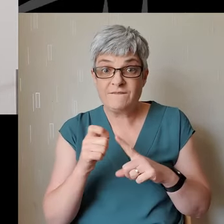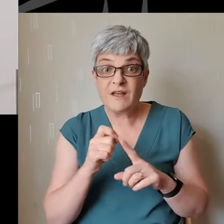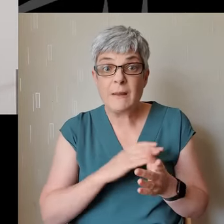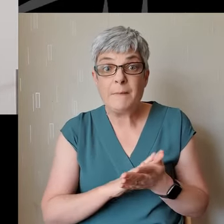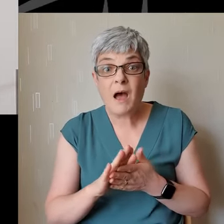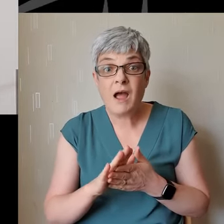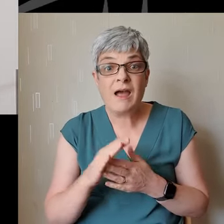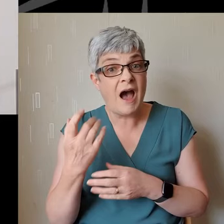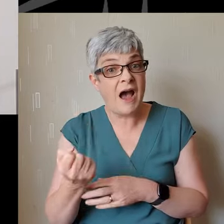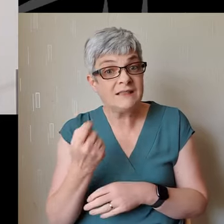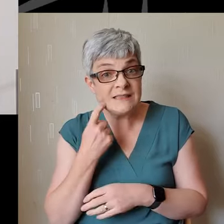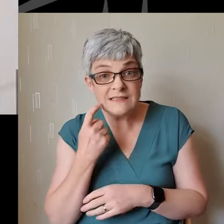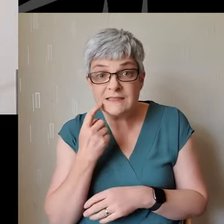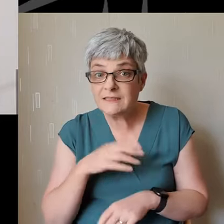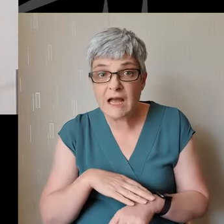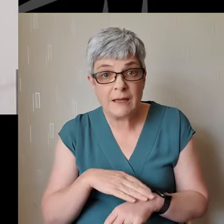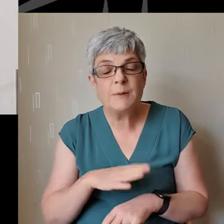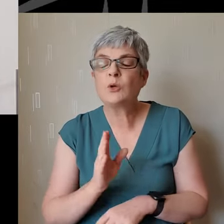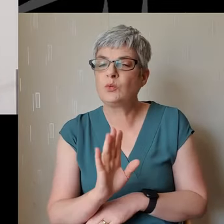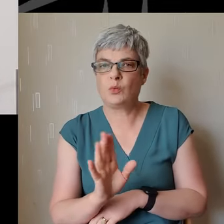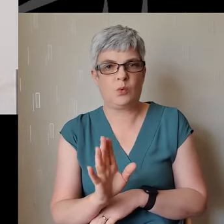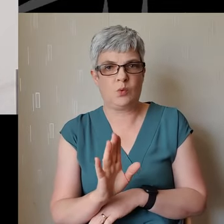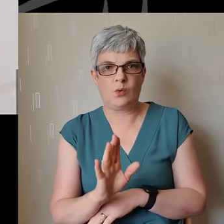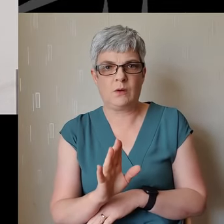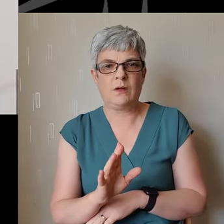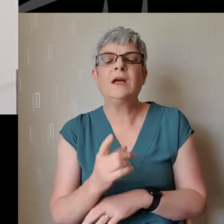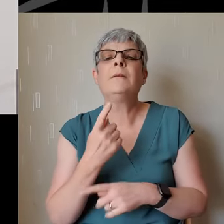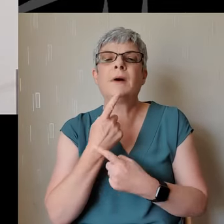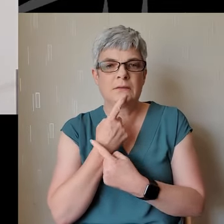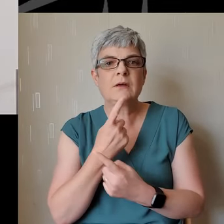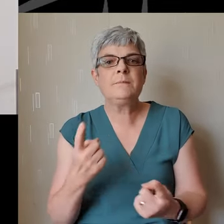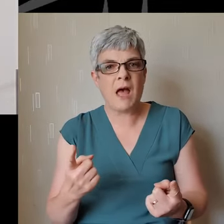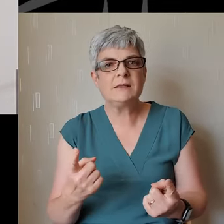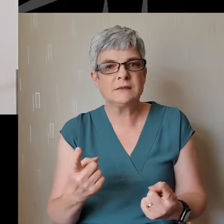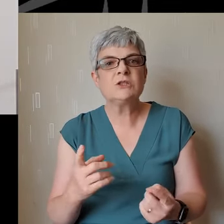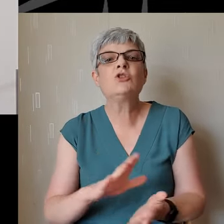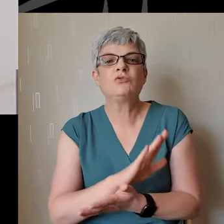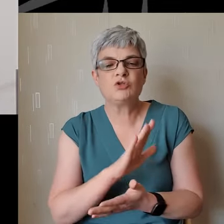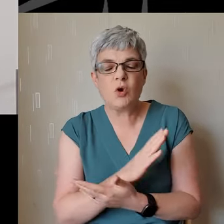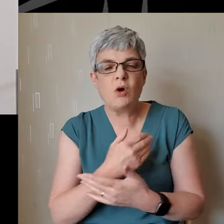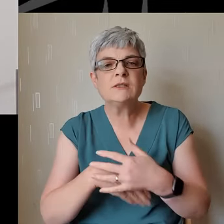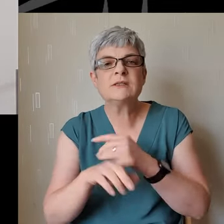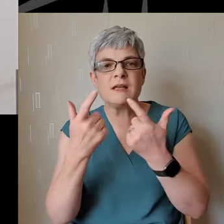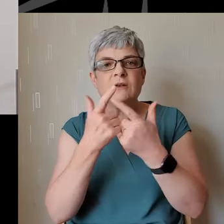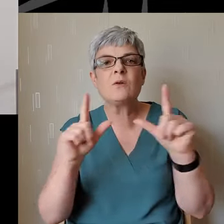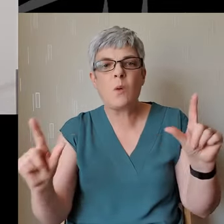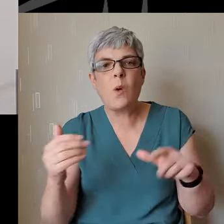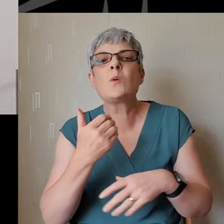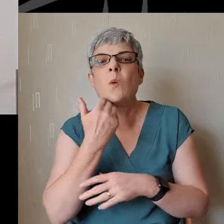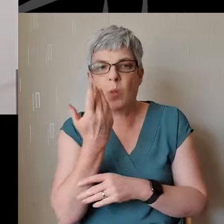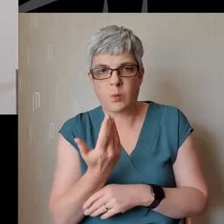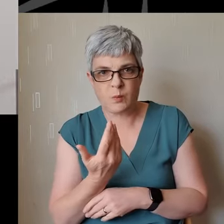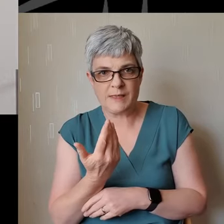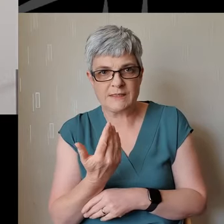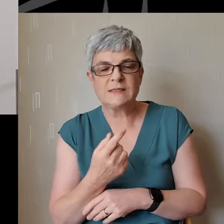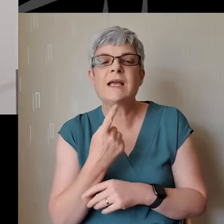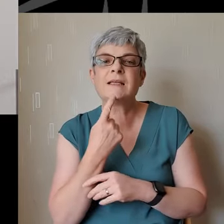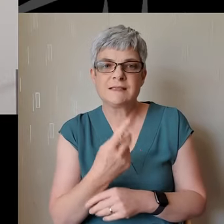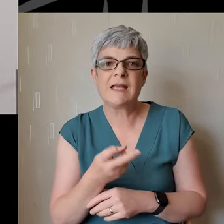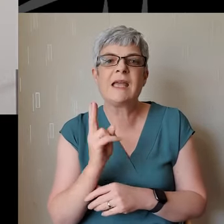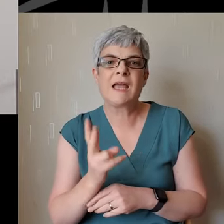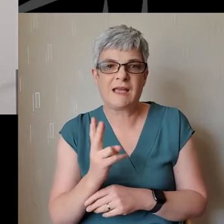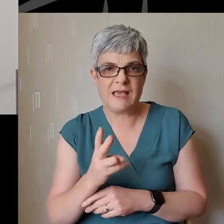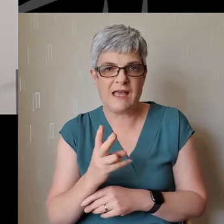it. But nevertheless, he gives this command, rejoice in the Lord always. I will say it again,